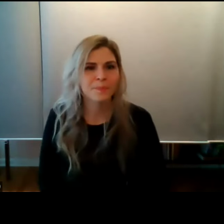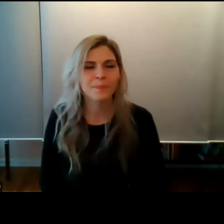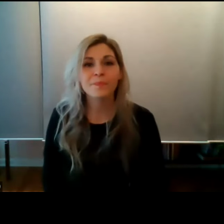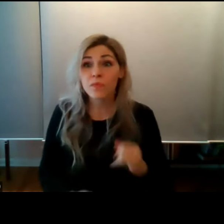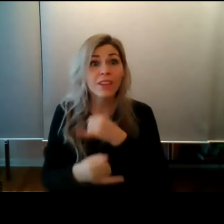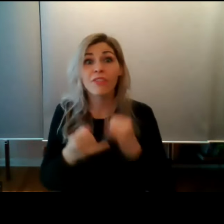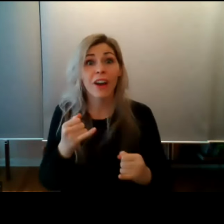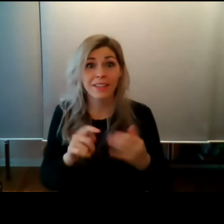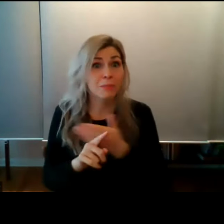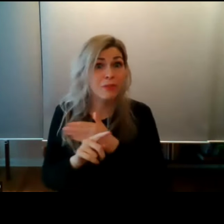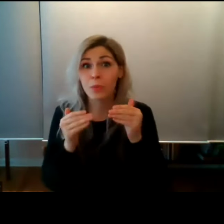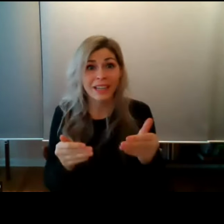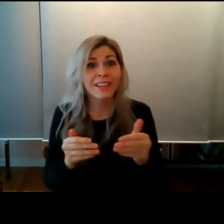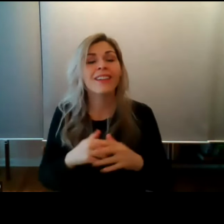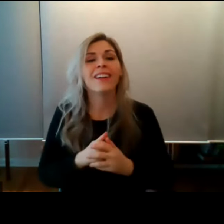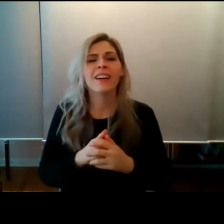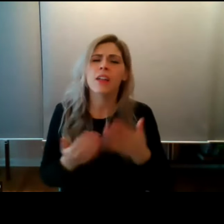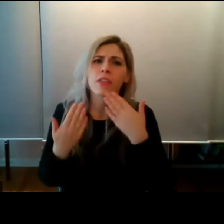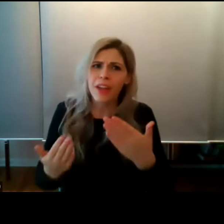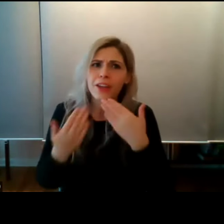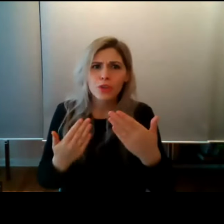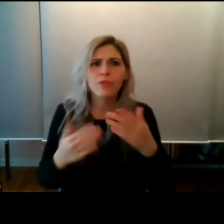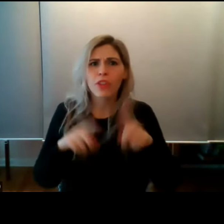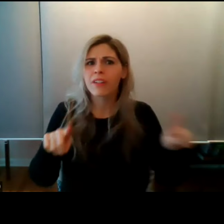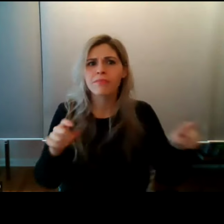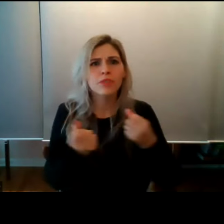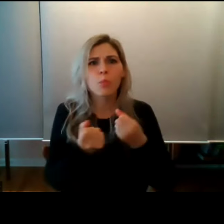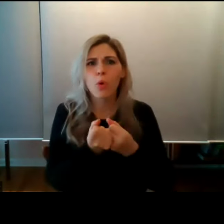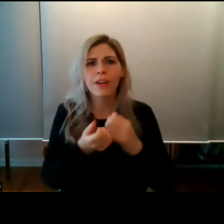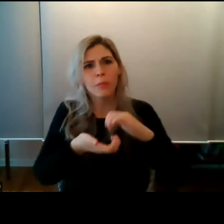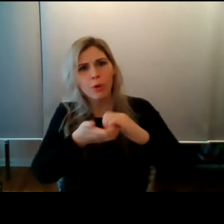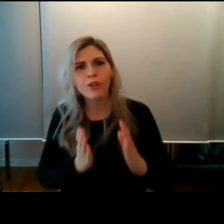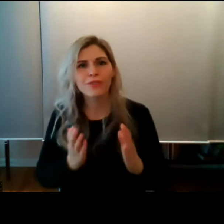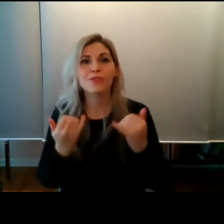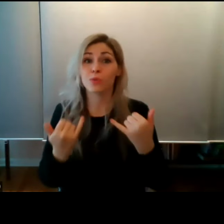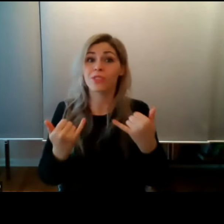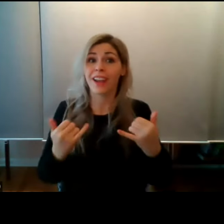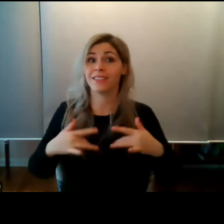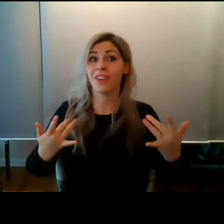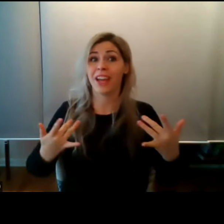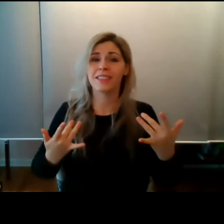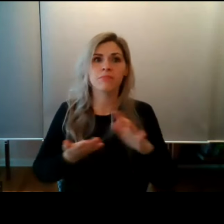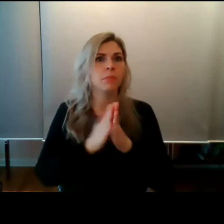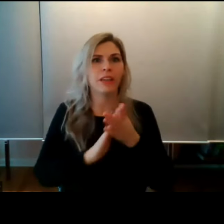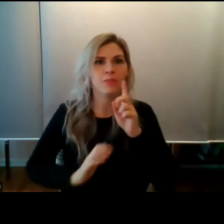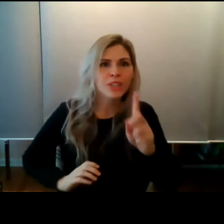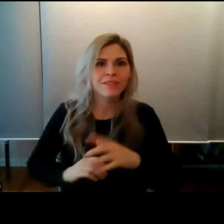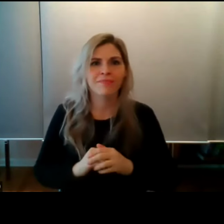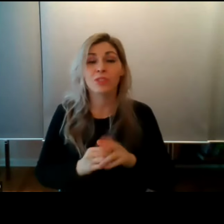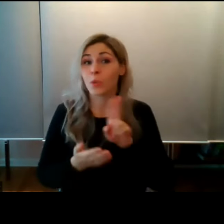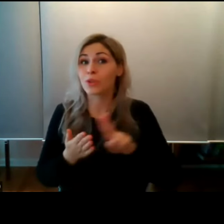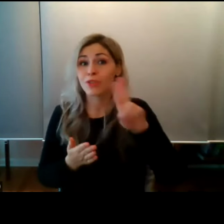Finally, before we begin, I would like to thank our supporters and partners who made today's event possible. They are the